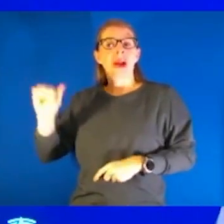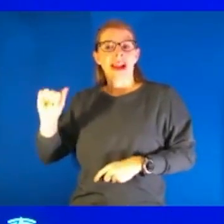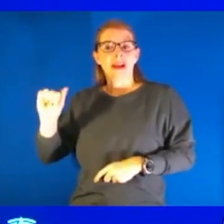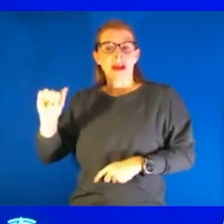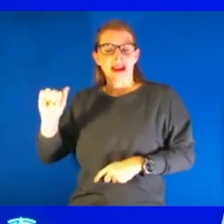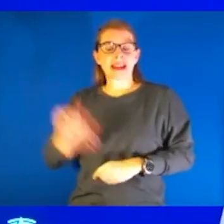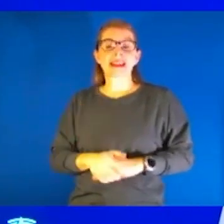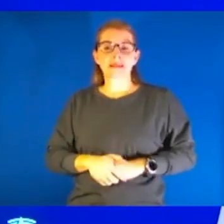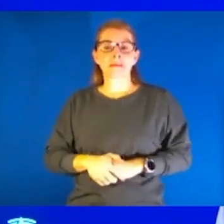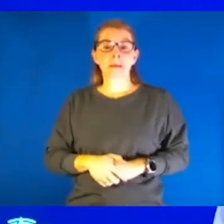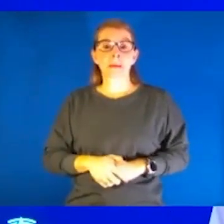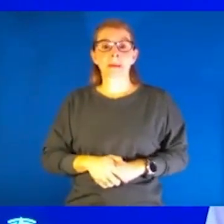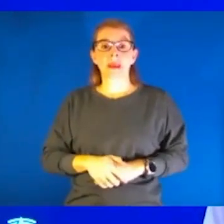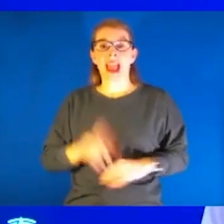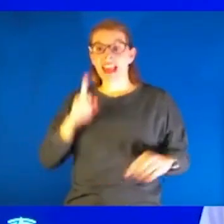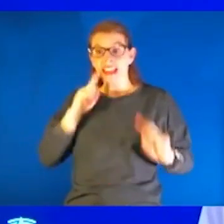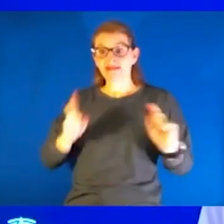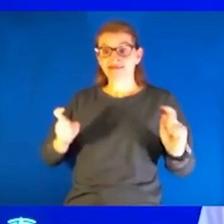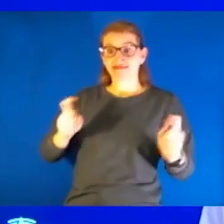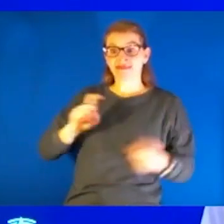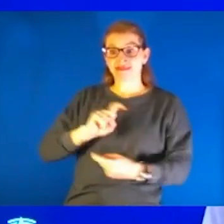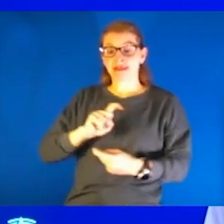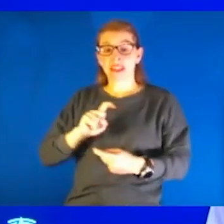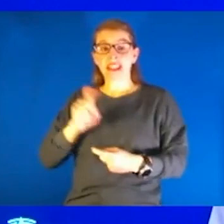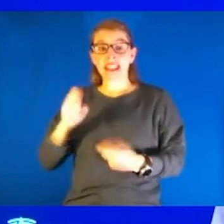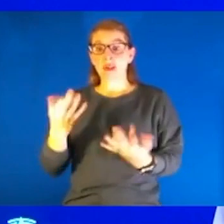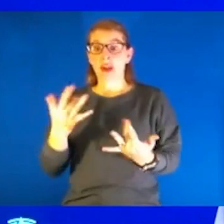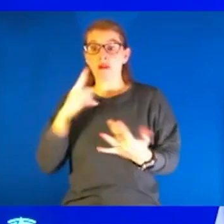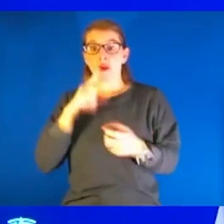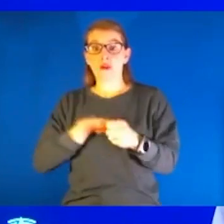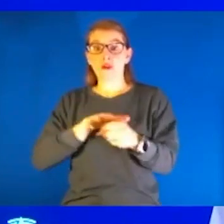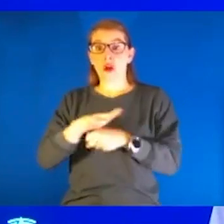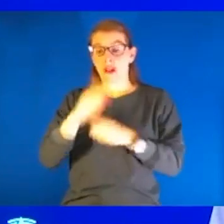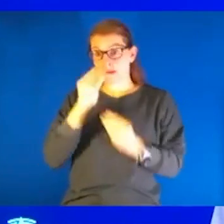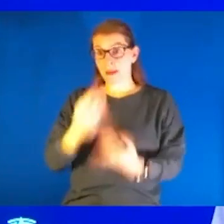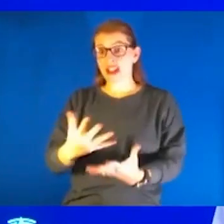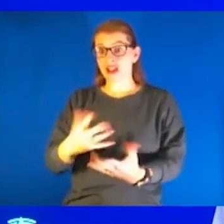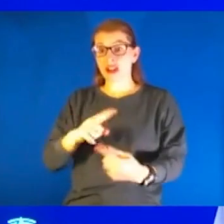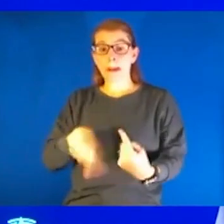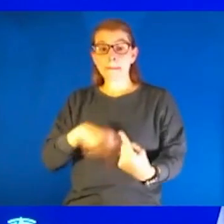still need to wait for the full information about how